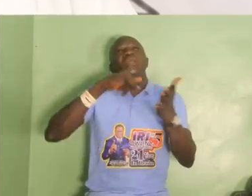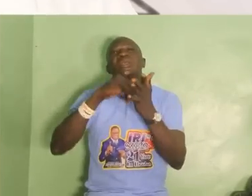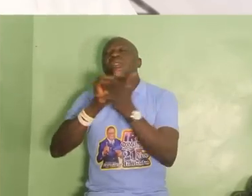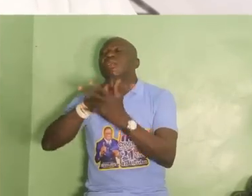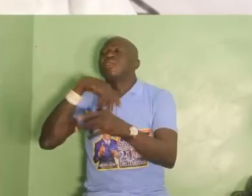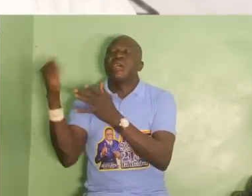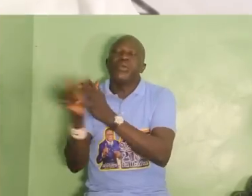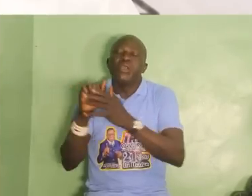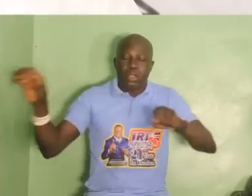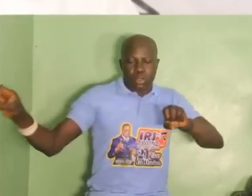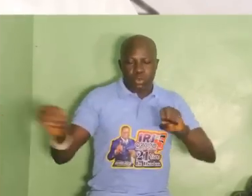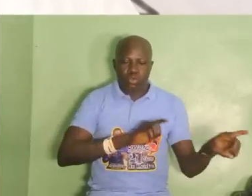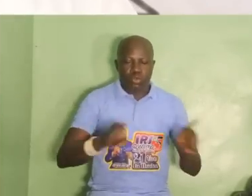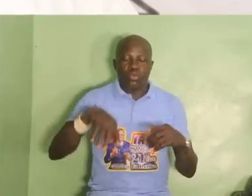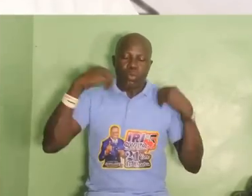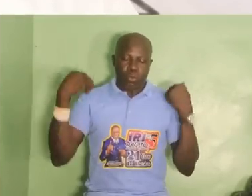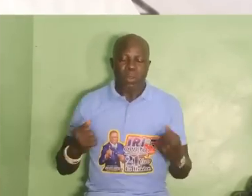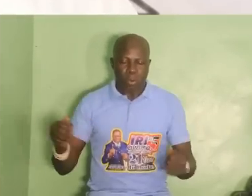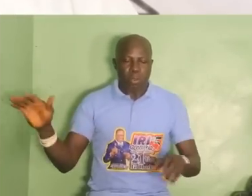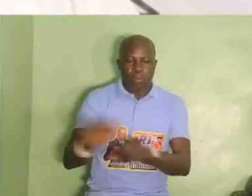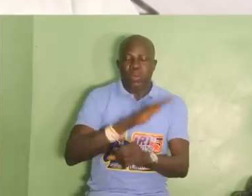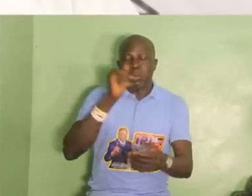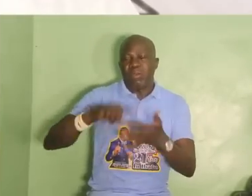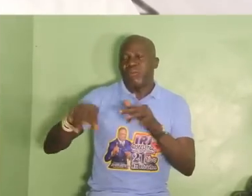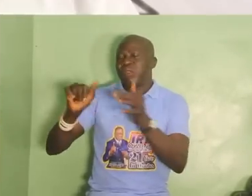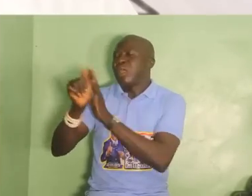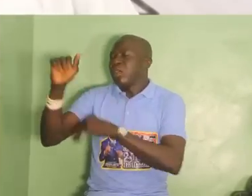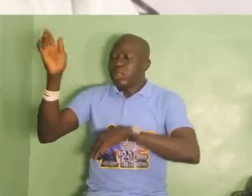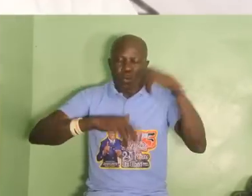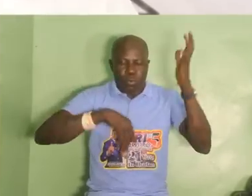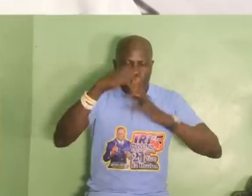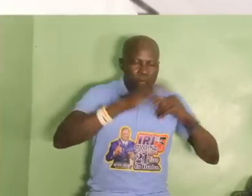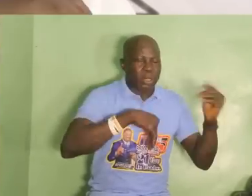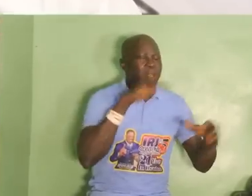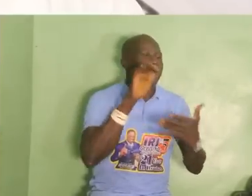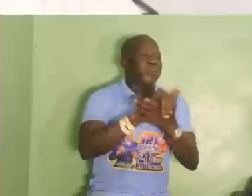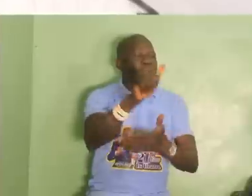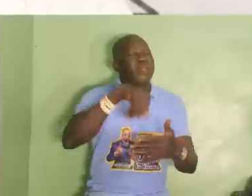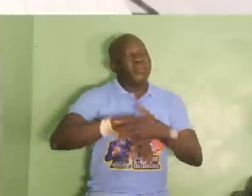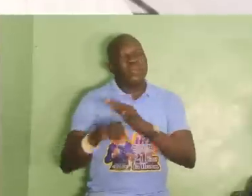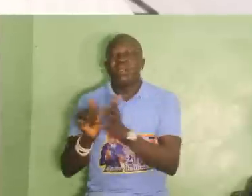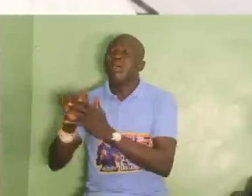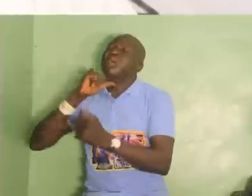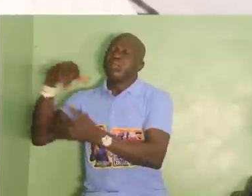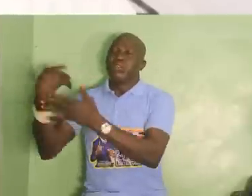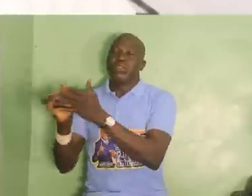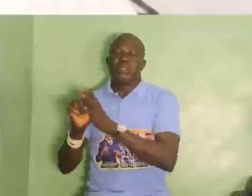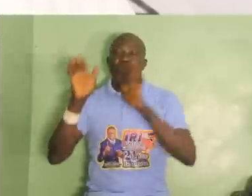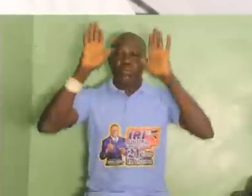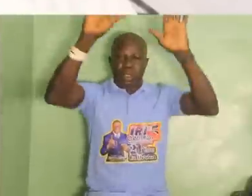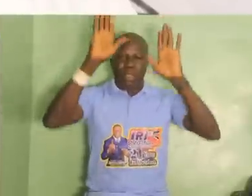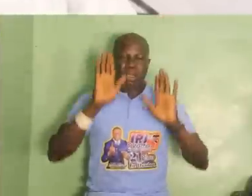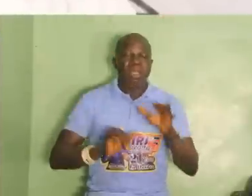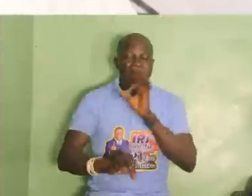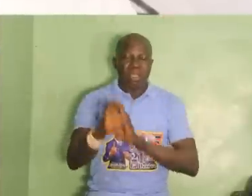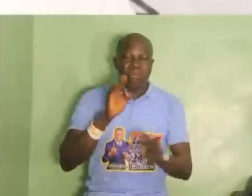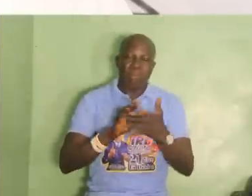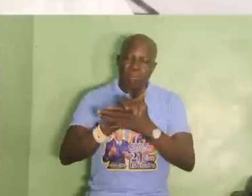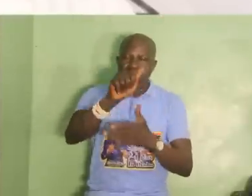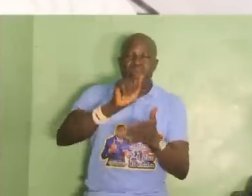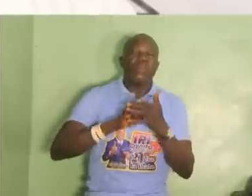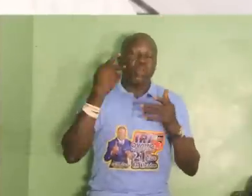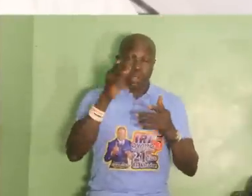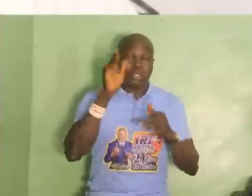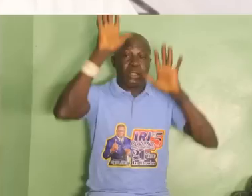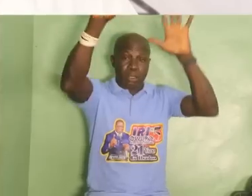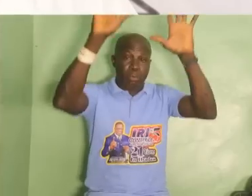Spirit spoke to me. Ka gbadura. That we should pray. Lorogo te ma gba kokoro ayo lowo eniyan. The battle that take away key of joy from the world. Emi kan lo